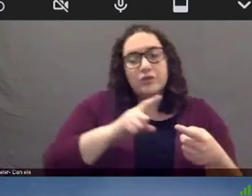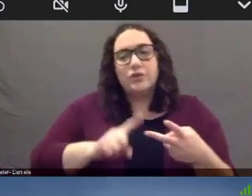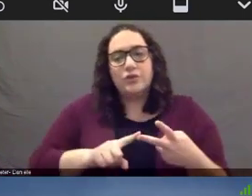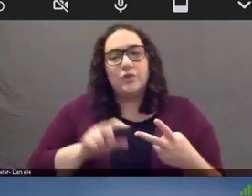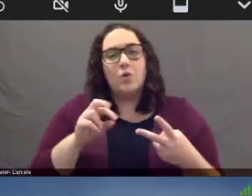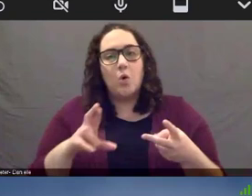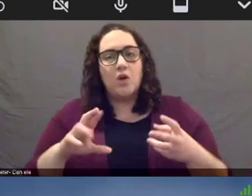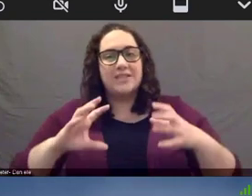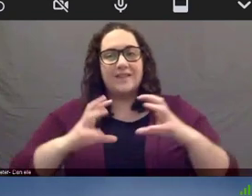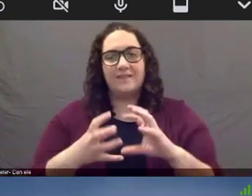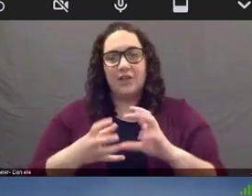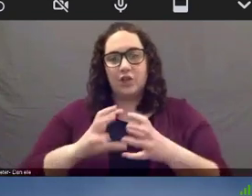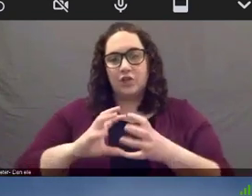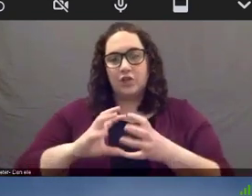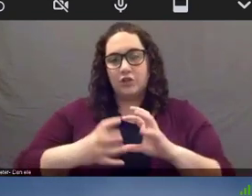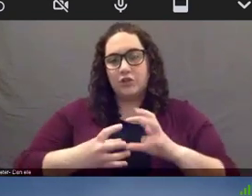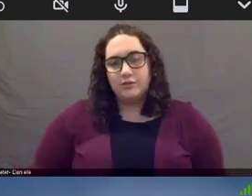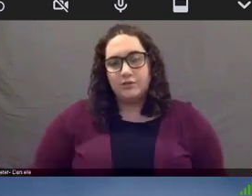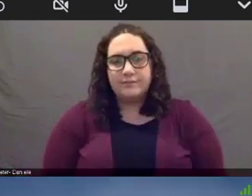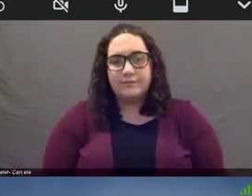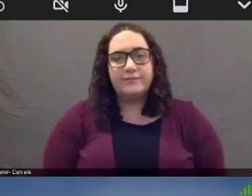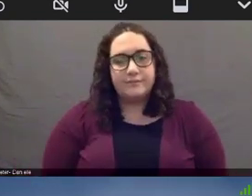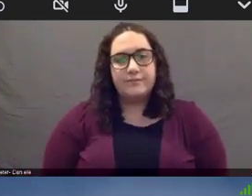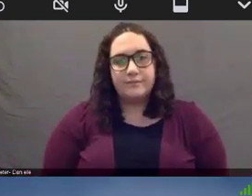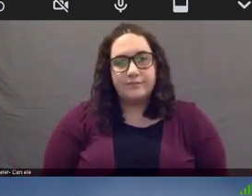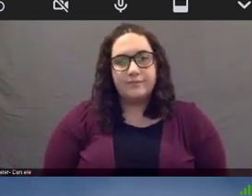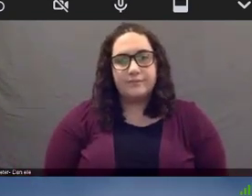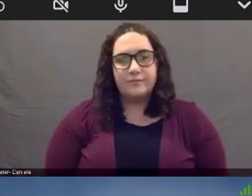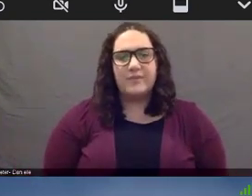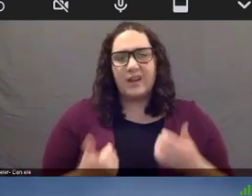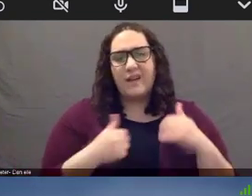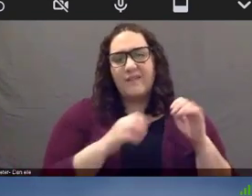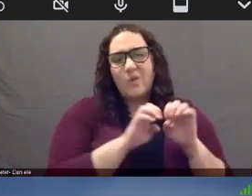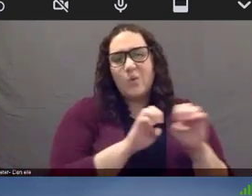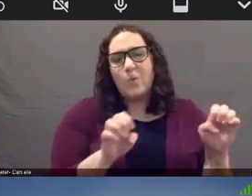as well. So the complexity sometimes ramps up